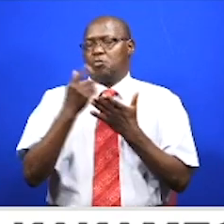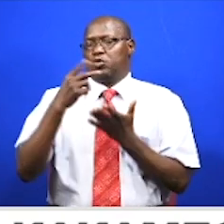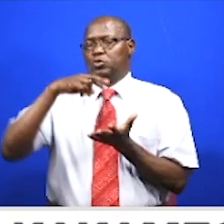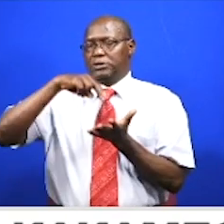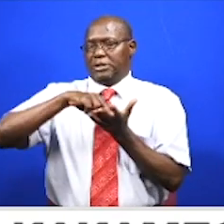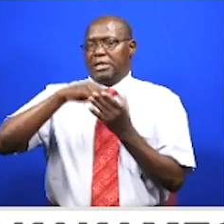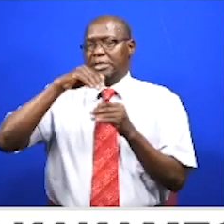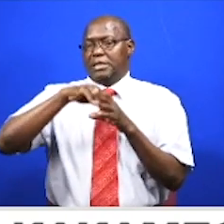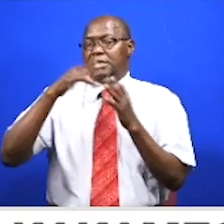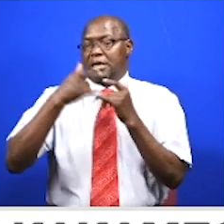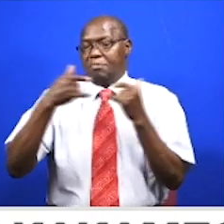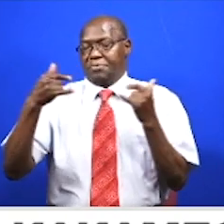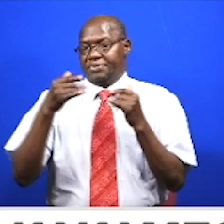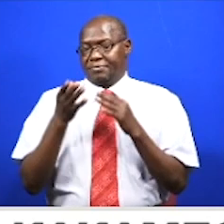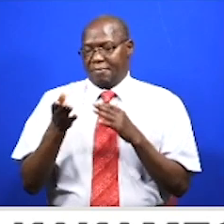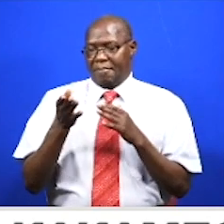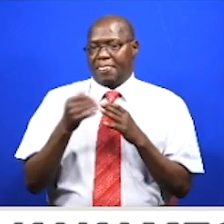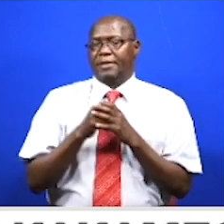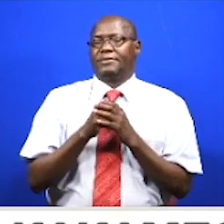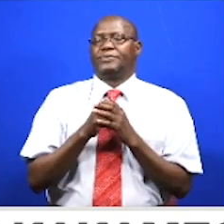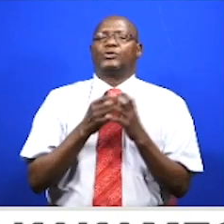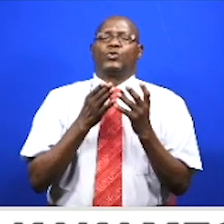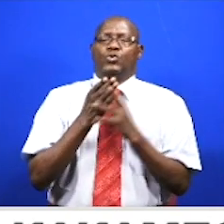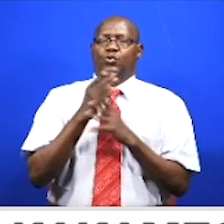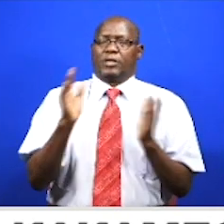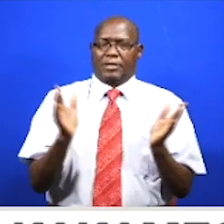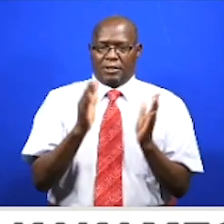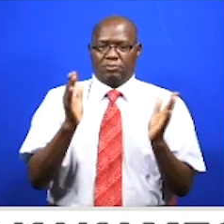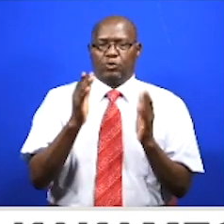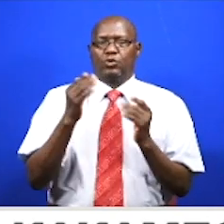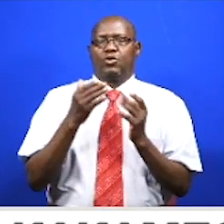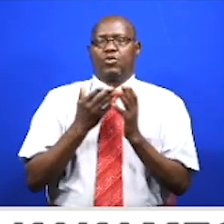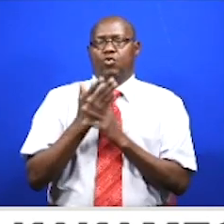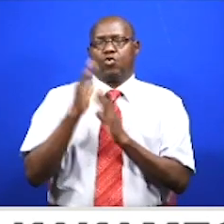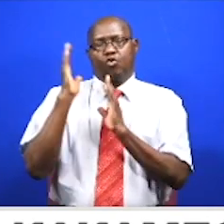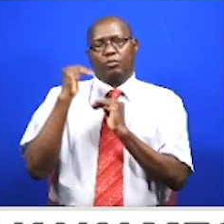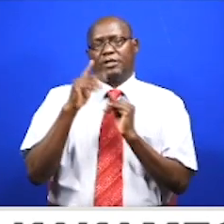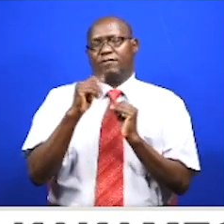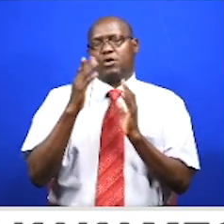gap, of which through the encouragement, through the Hope TV and Hope Media,